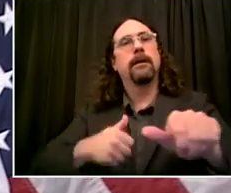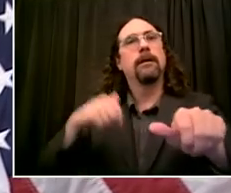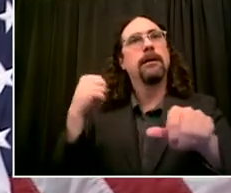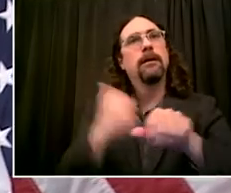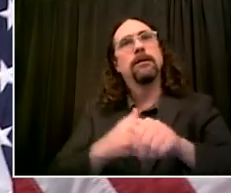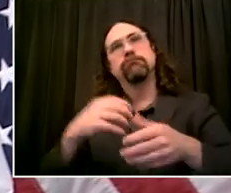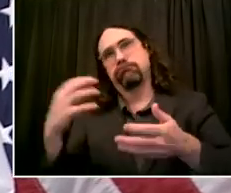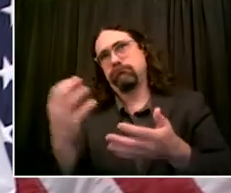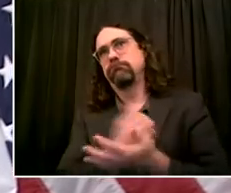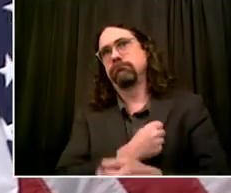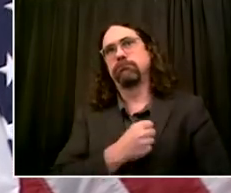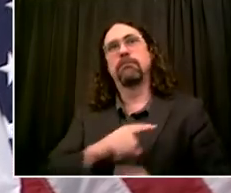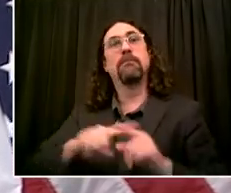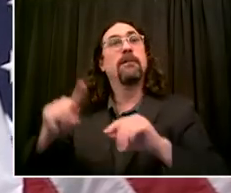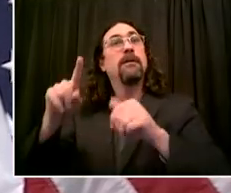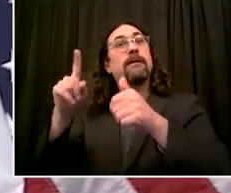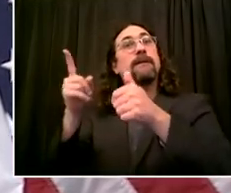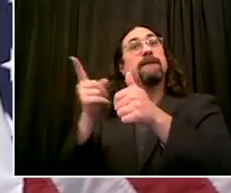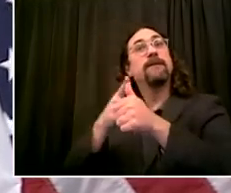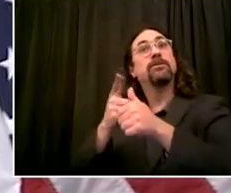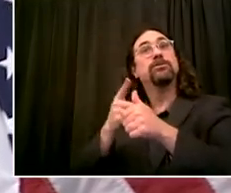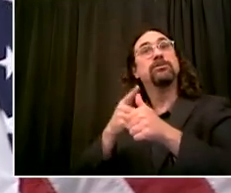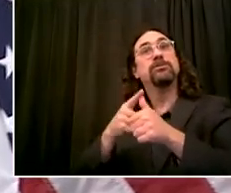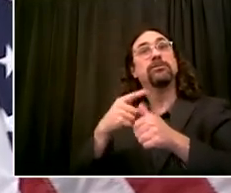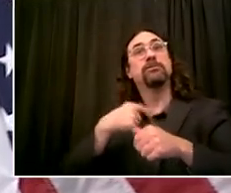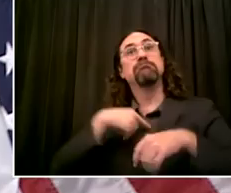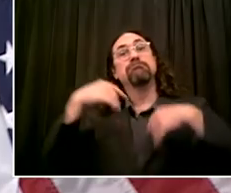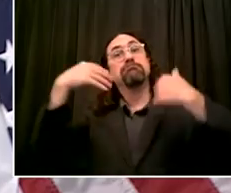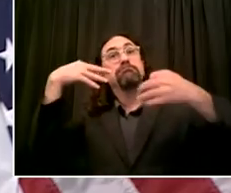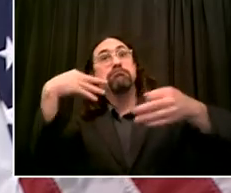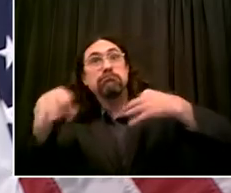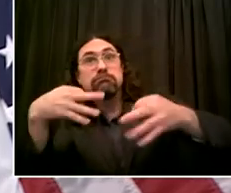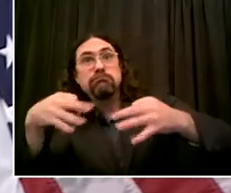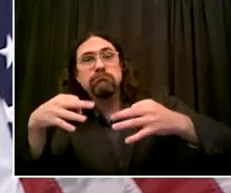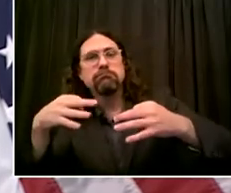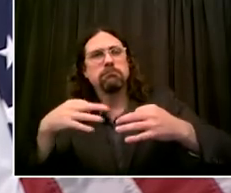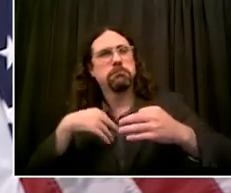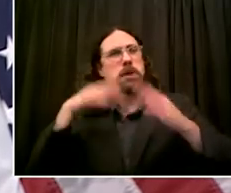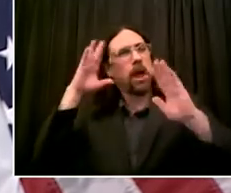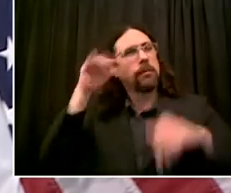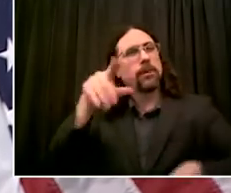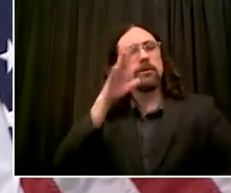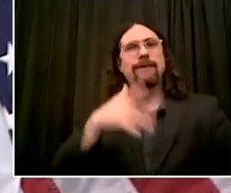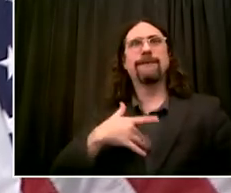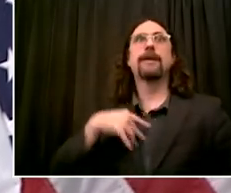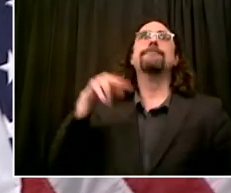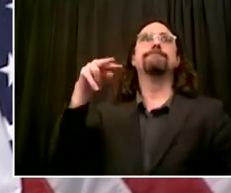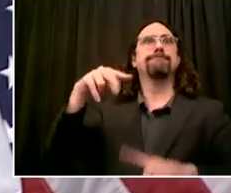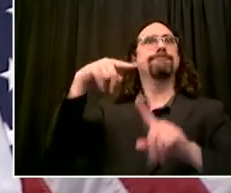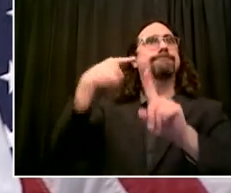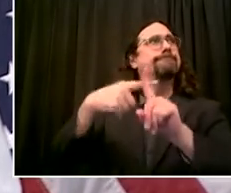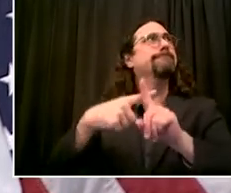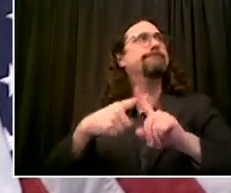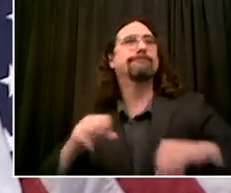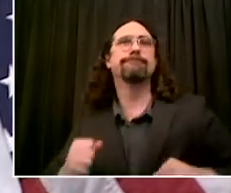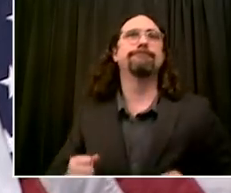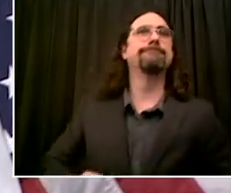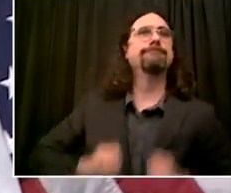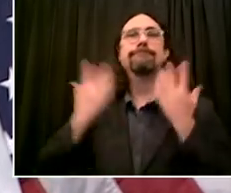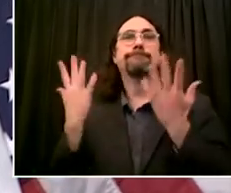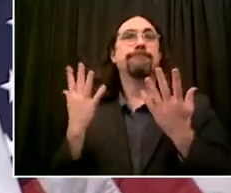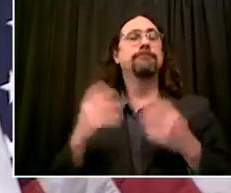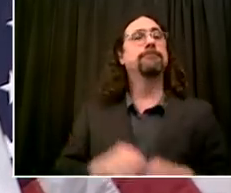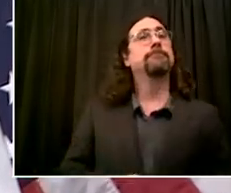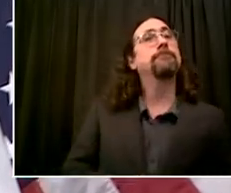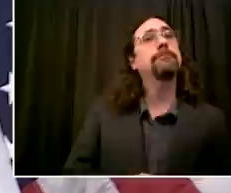hope, real inspiration, because it is about how the people of this city